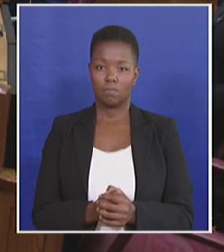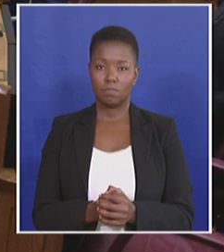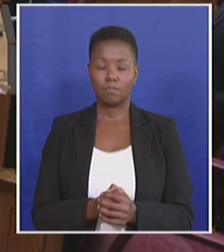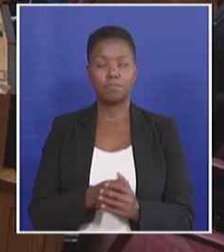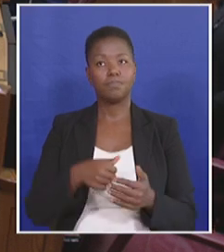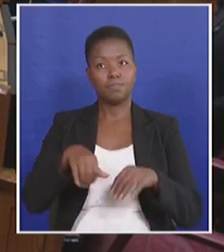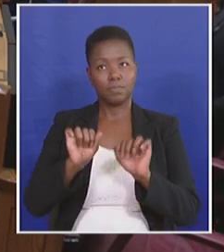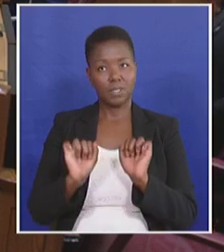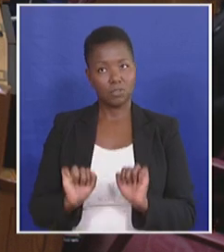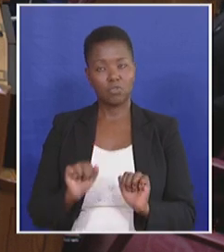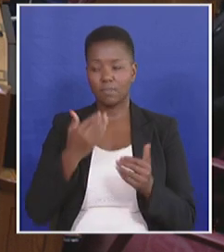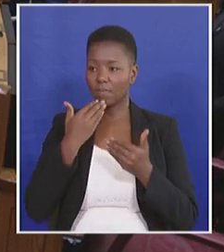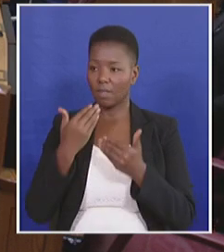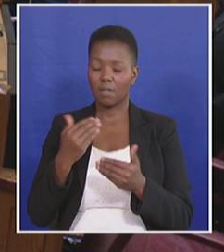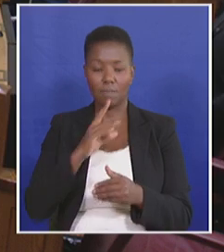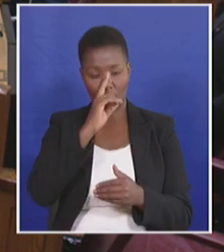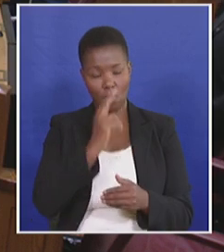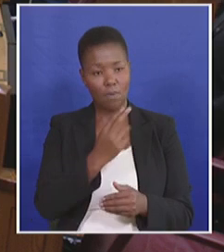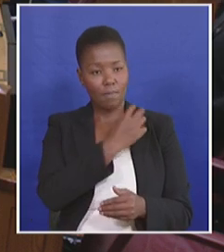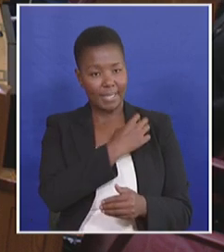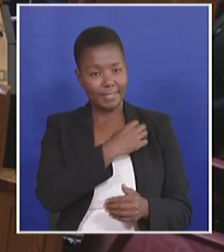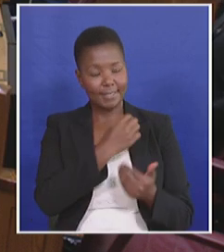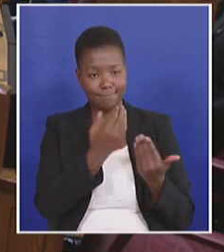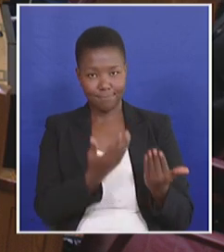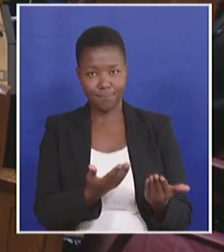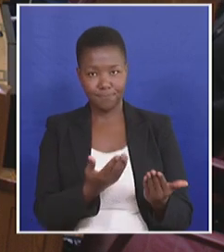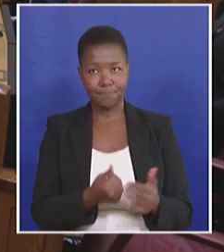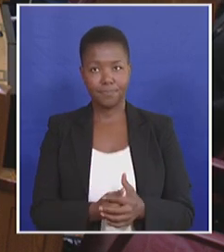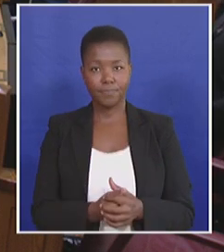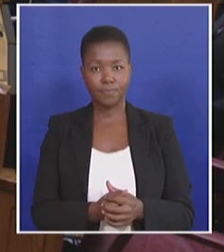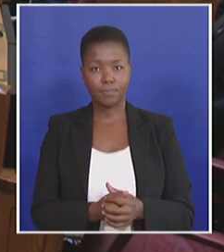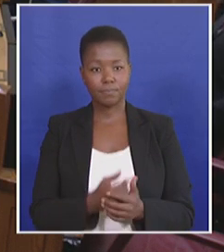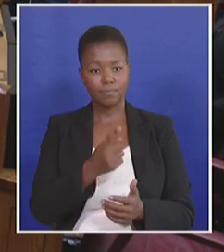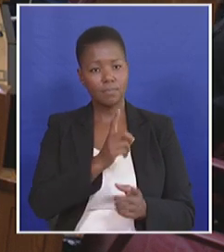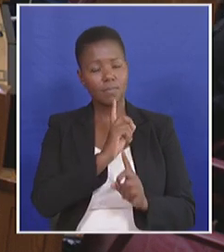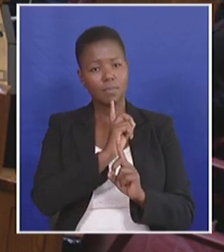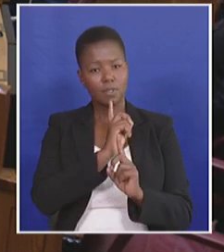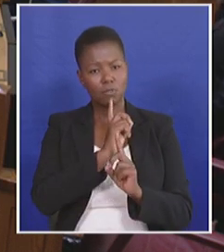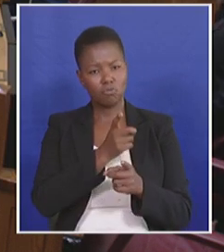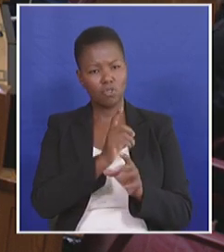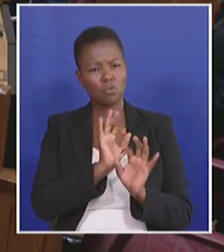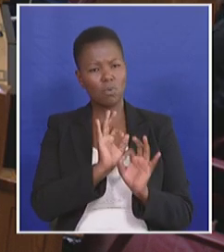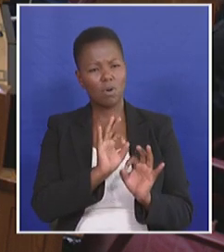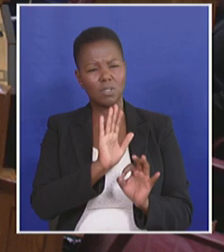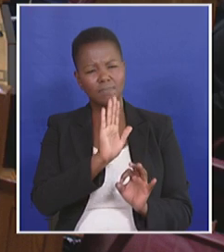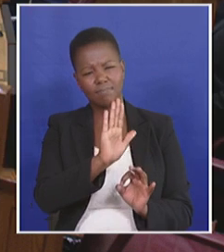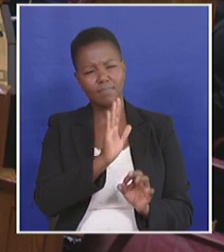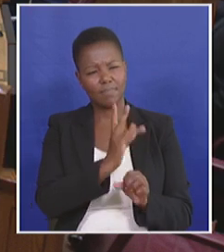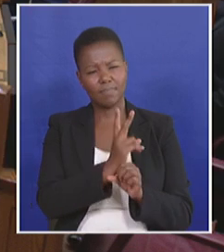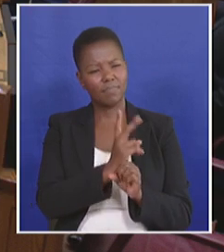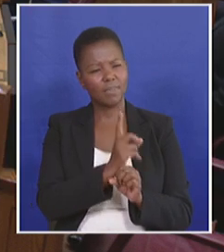Honorable Chairperson, Honorable Minister. In your response, you also referred to the issues